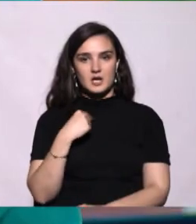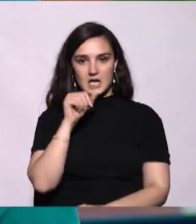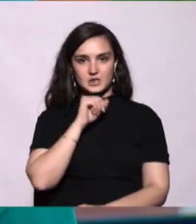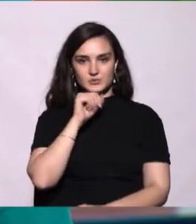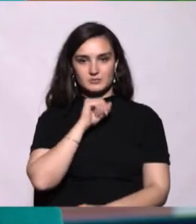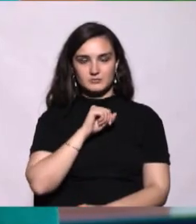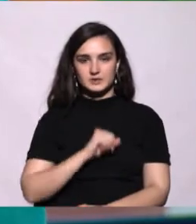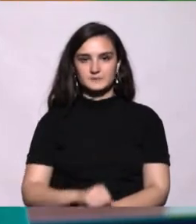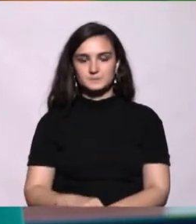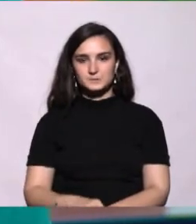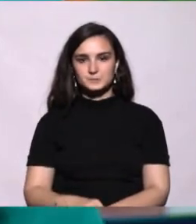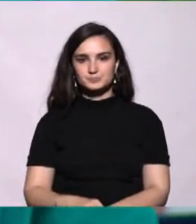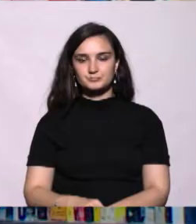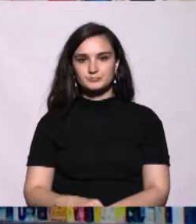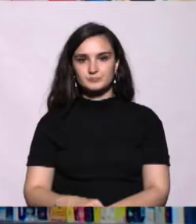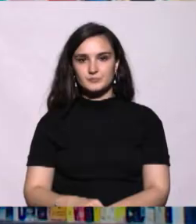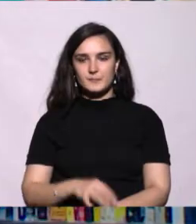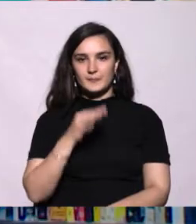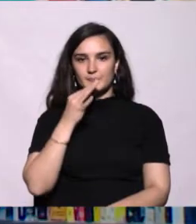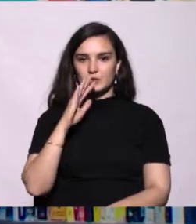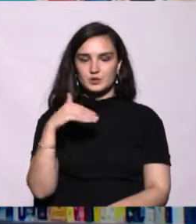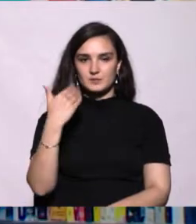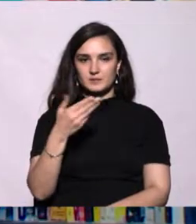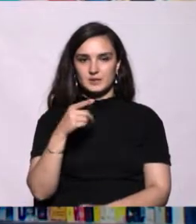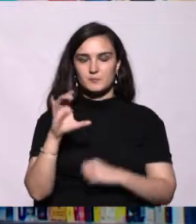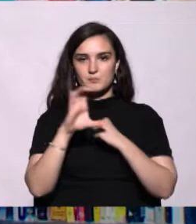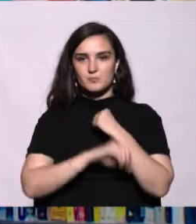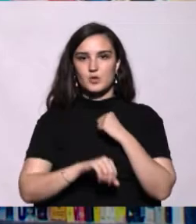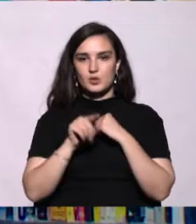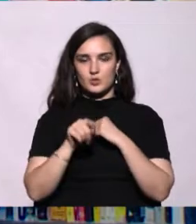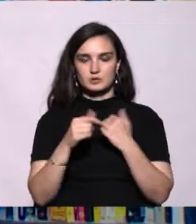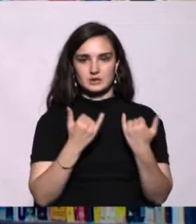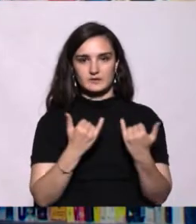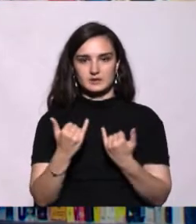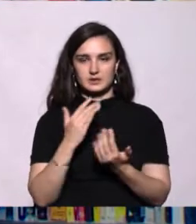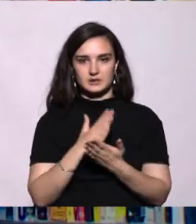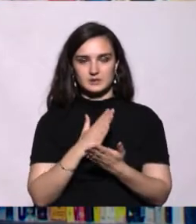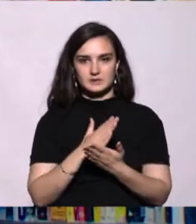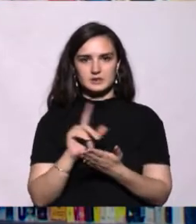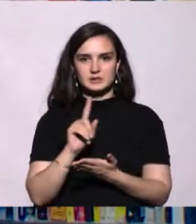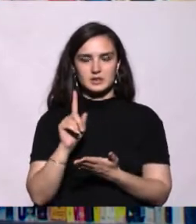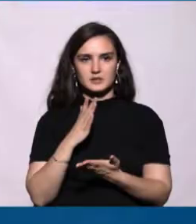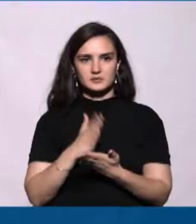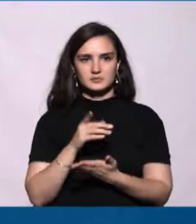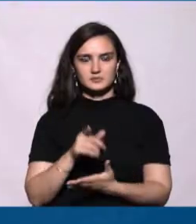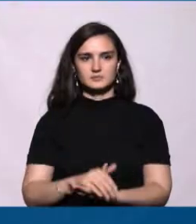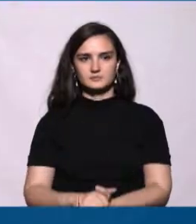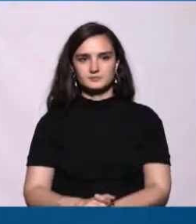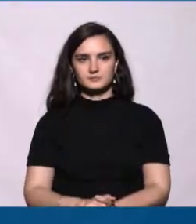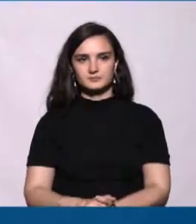cream. And the next one. The last one for today. What is it?